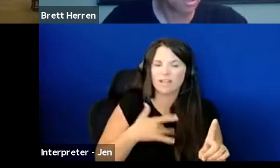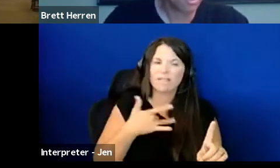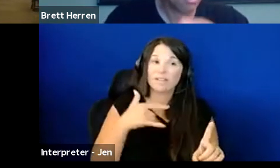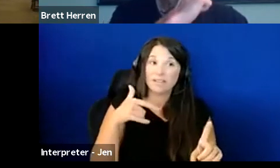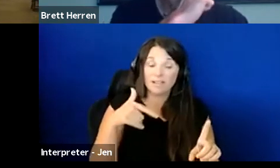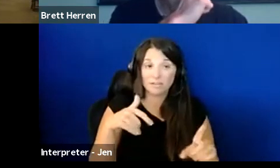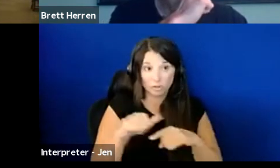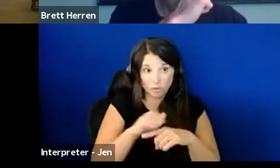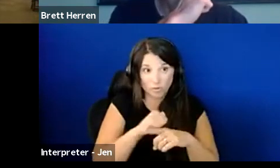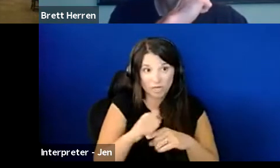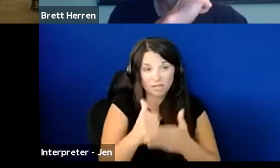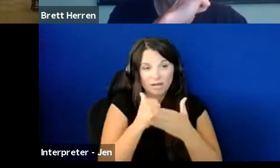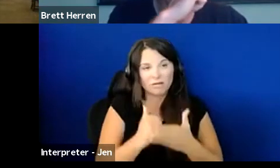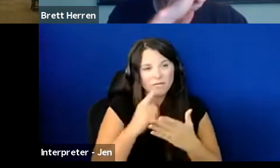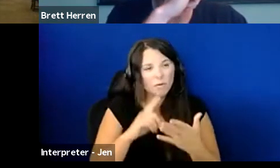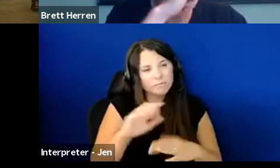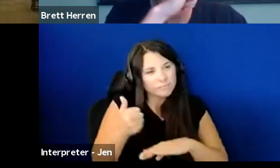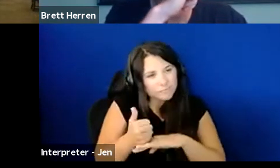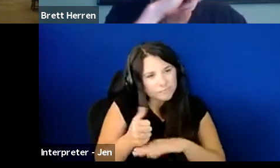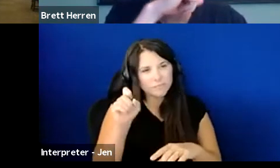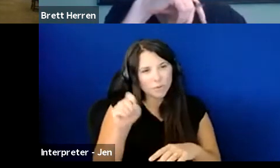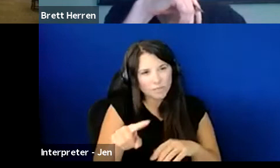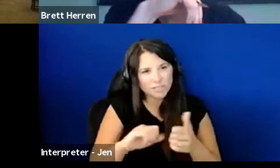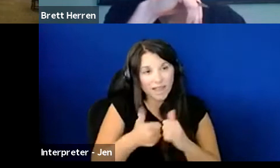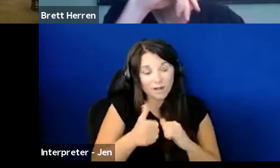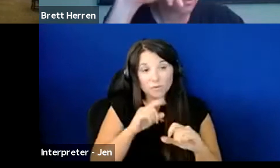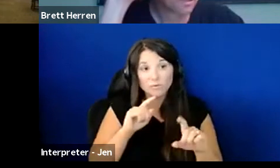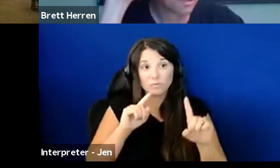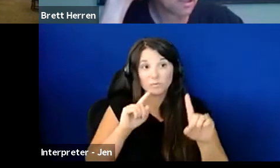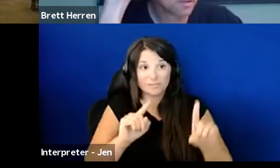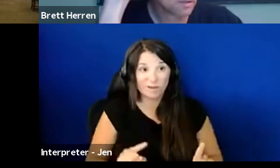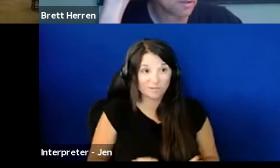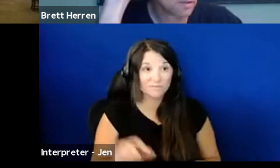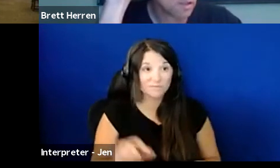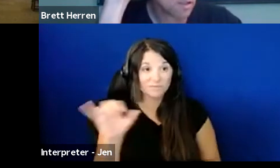I can design those questions and how I can respond to them effectively.